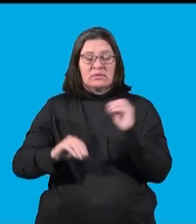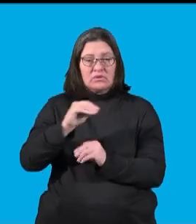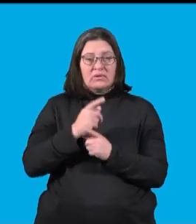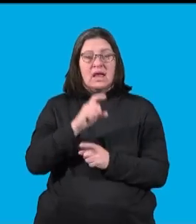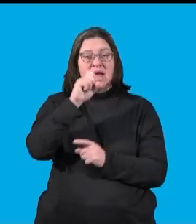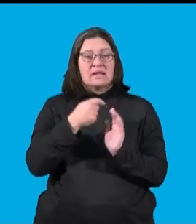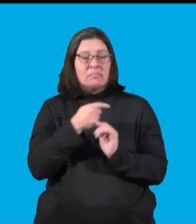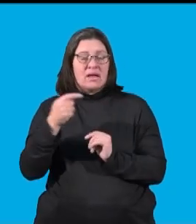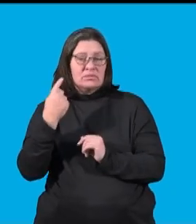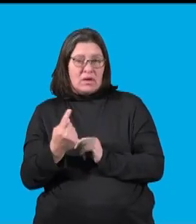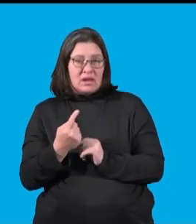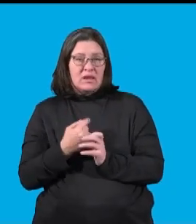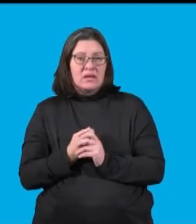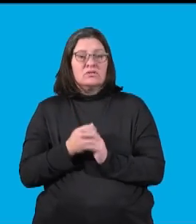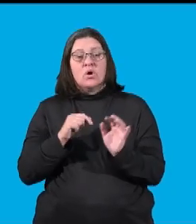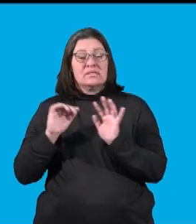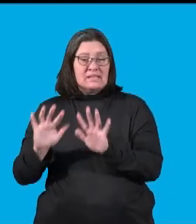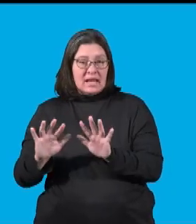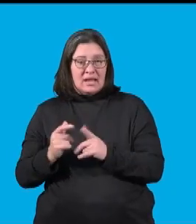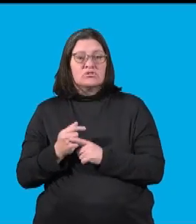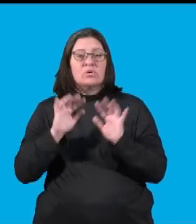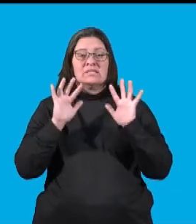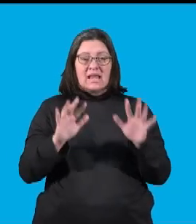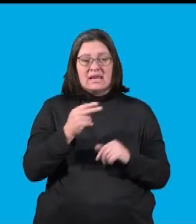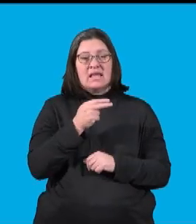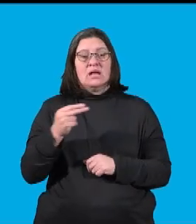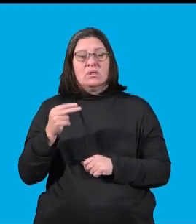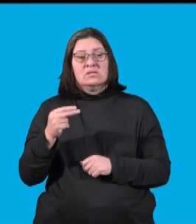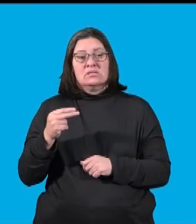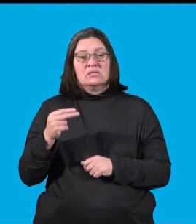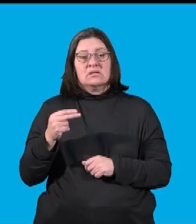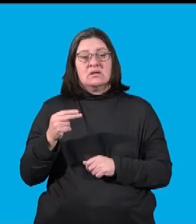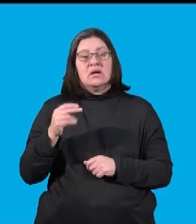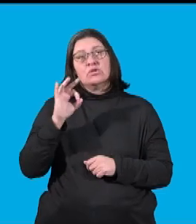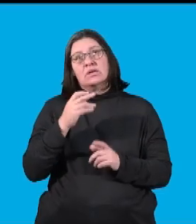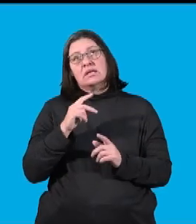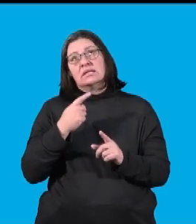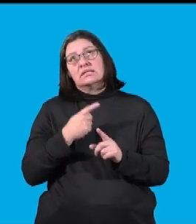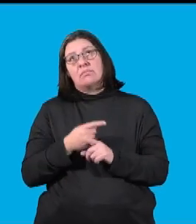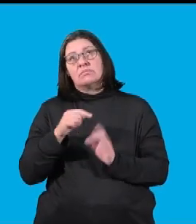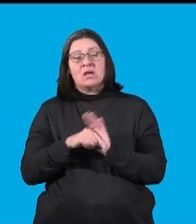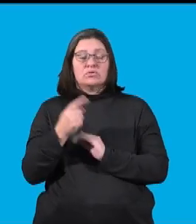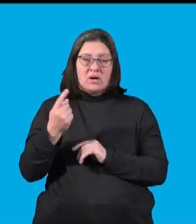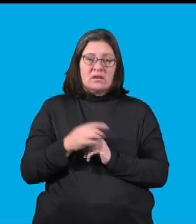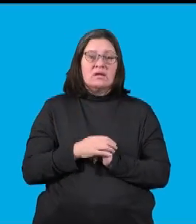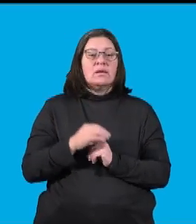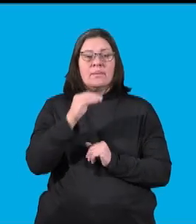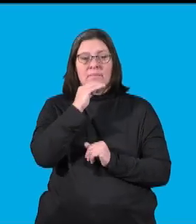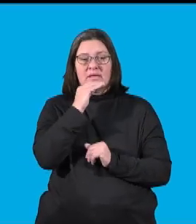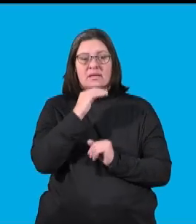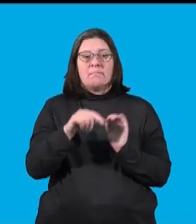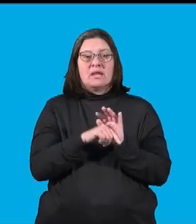we substitute x is minus 1, y is 10. So we get 10 is equal to 3 times minus 1 is negative 3